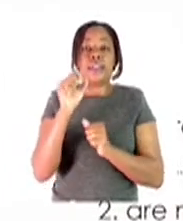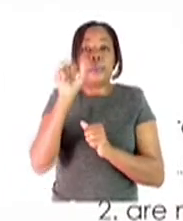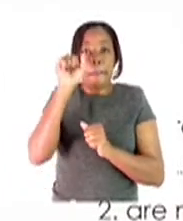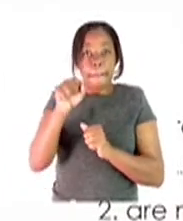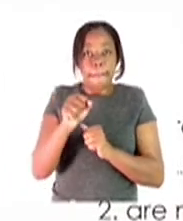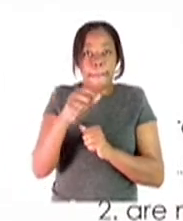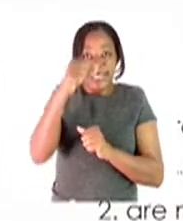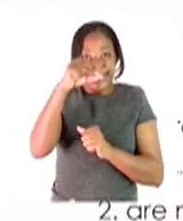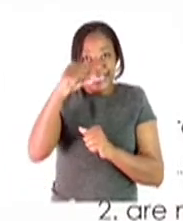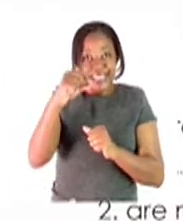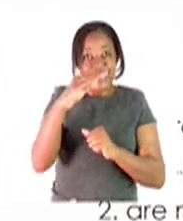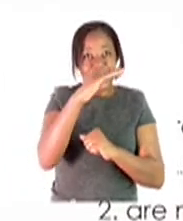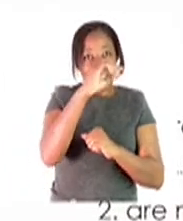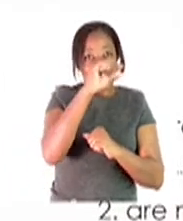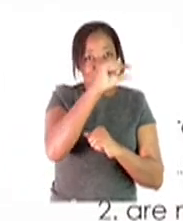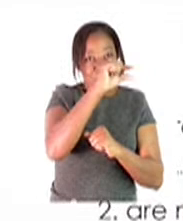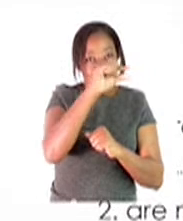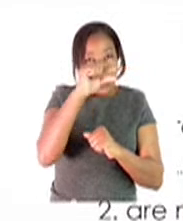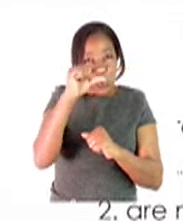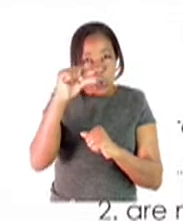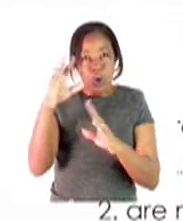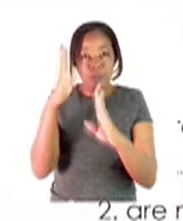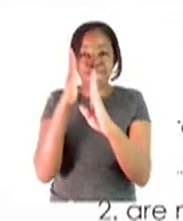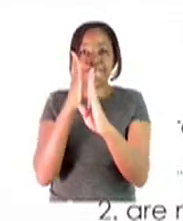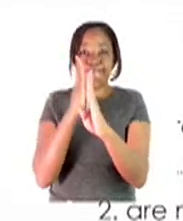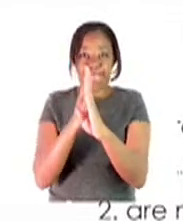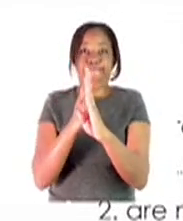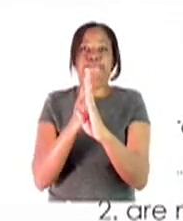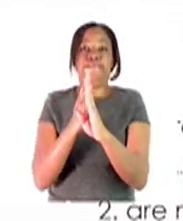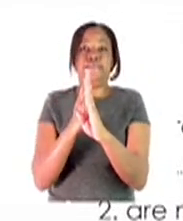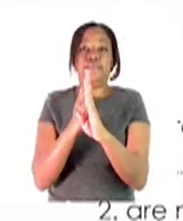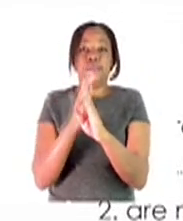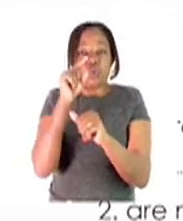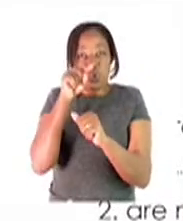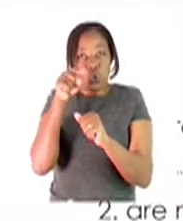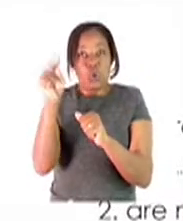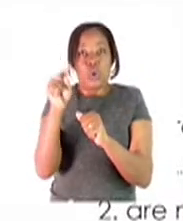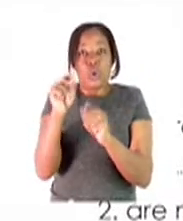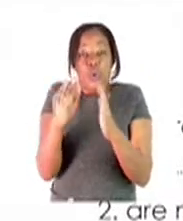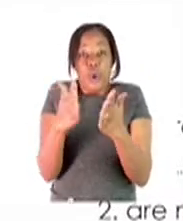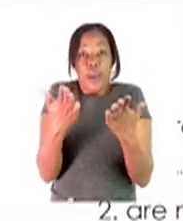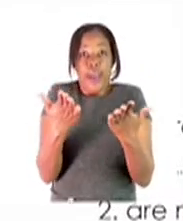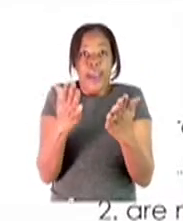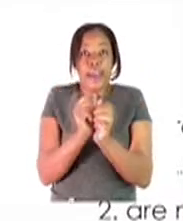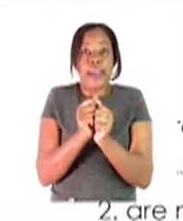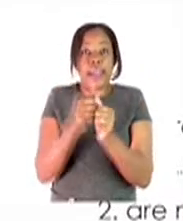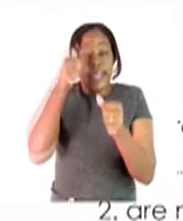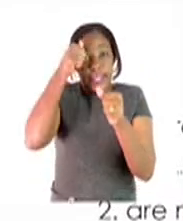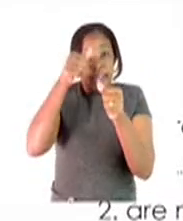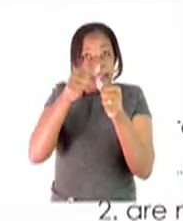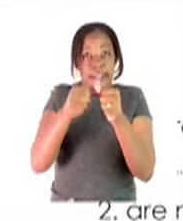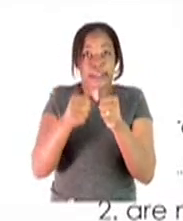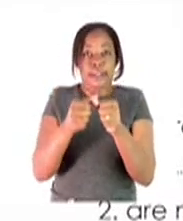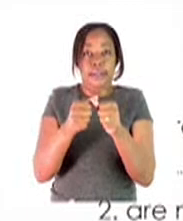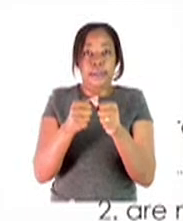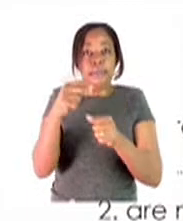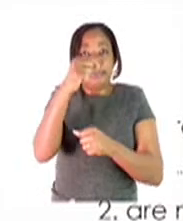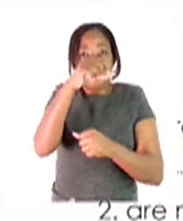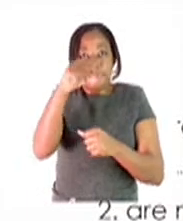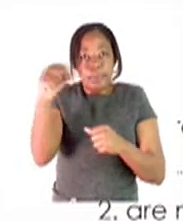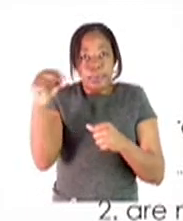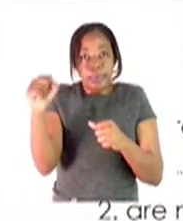which is provided. And remember the rule also, when you are rejumbling the